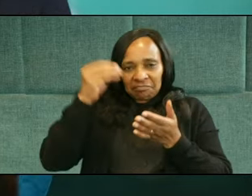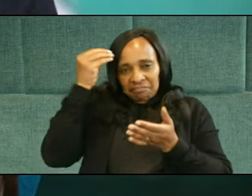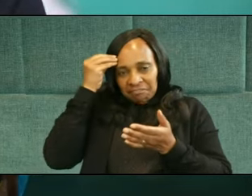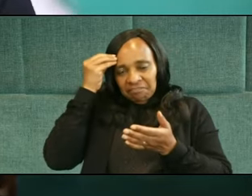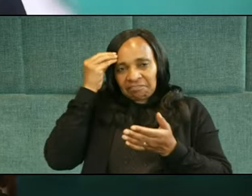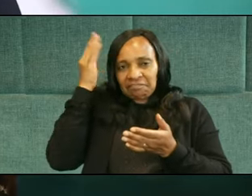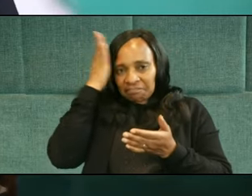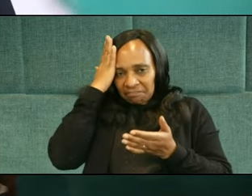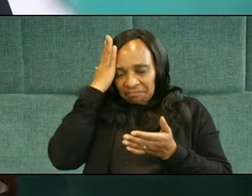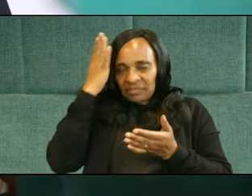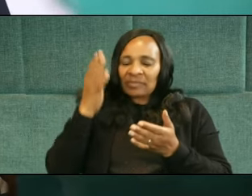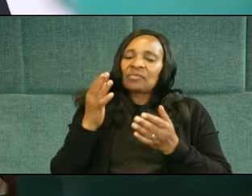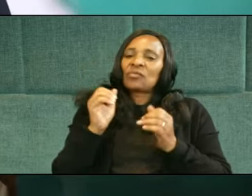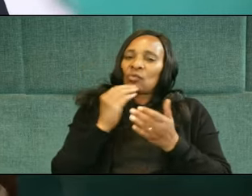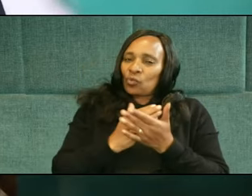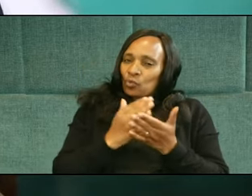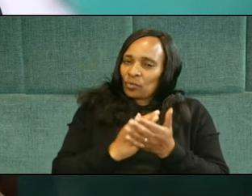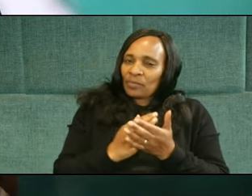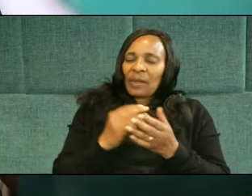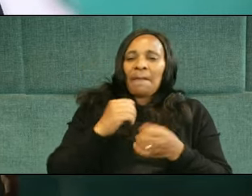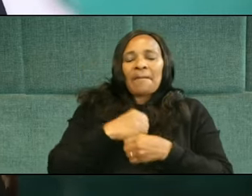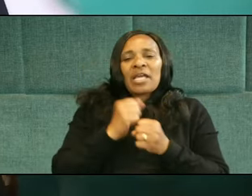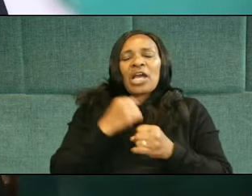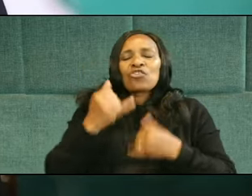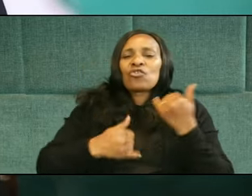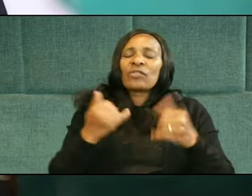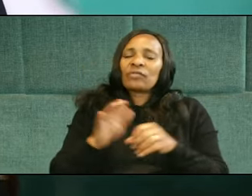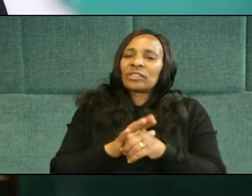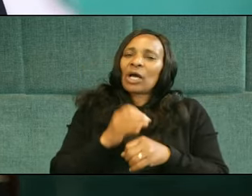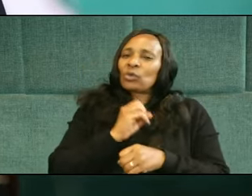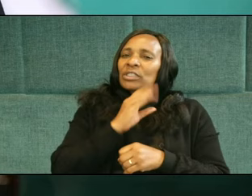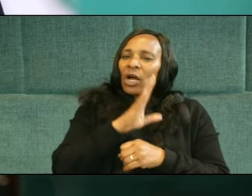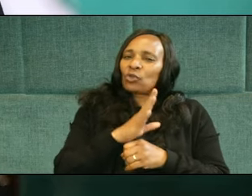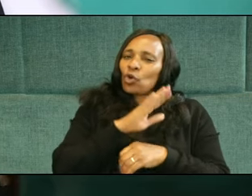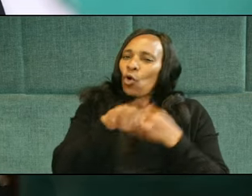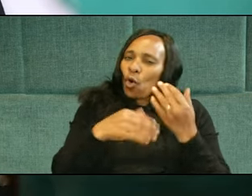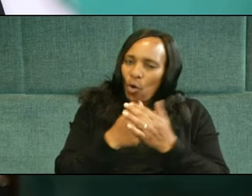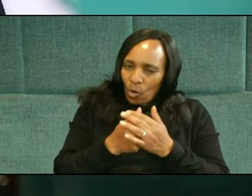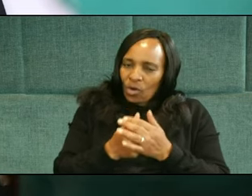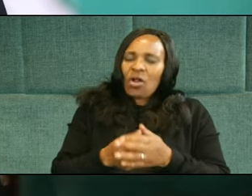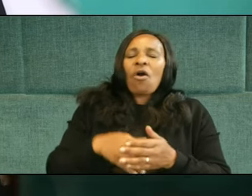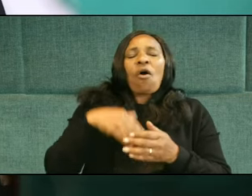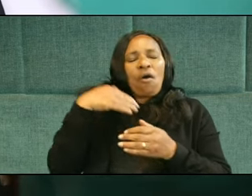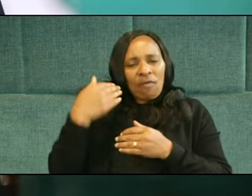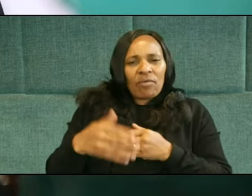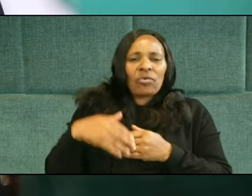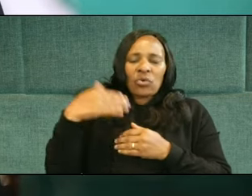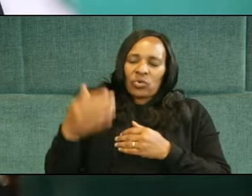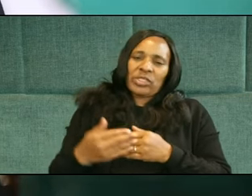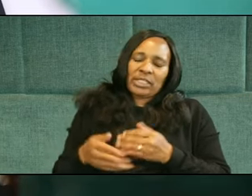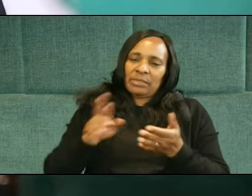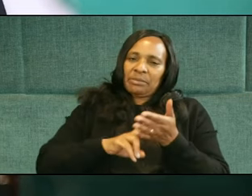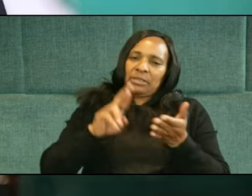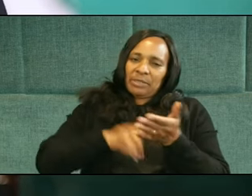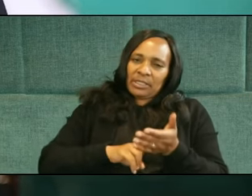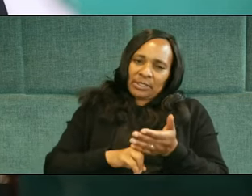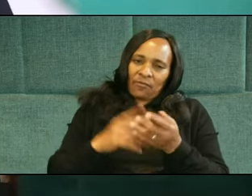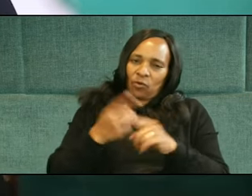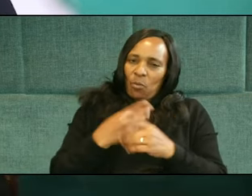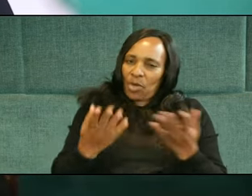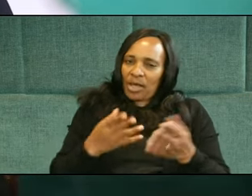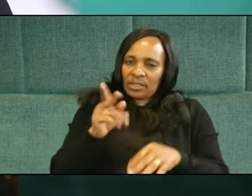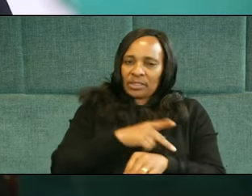anyway. "Make a joyful shout to the Lord, all you lands," he repeated over and over from Psalm